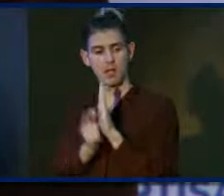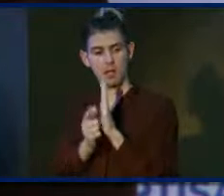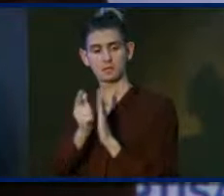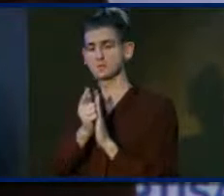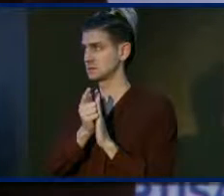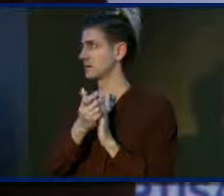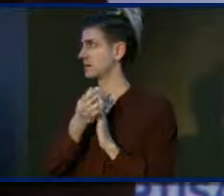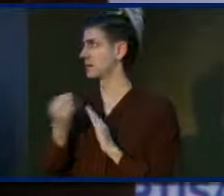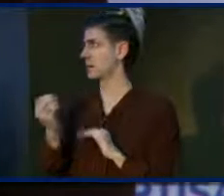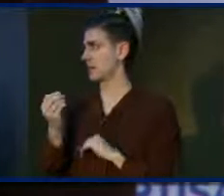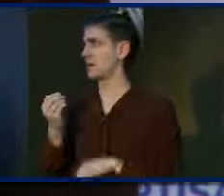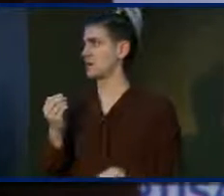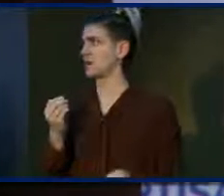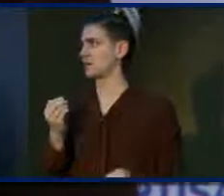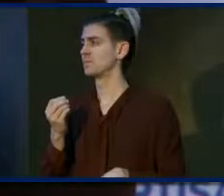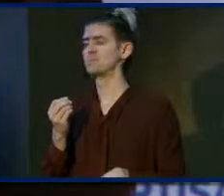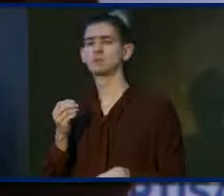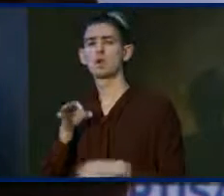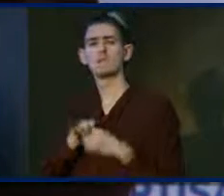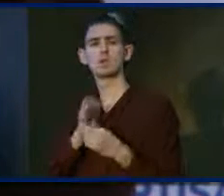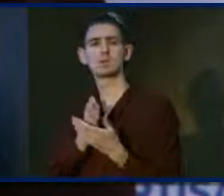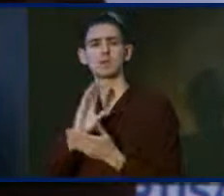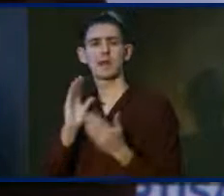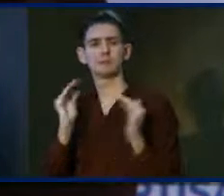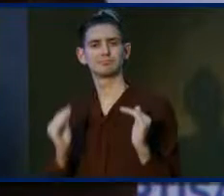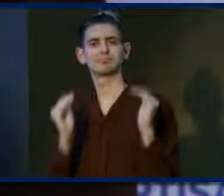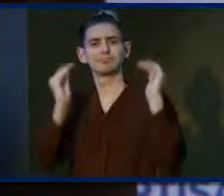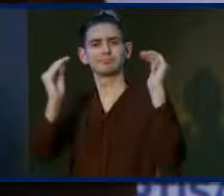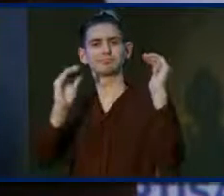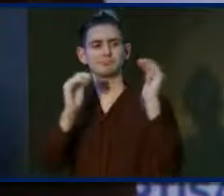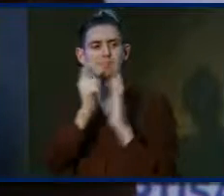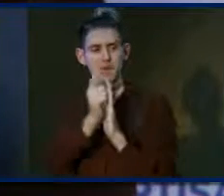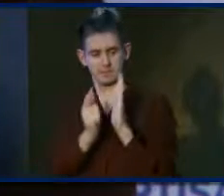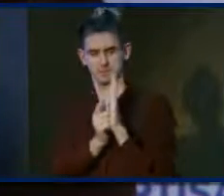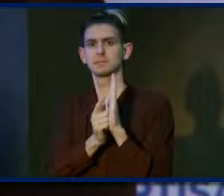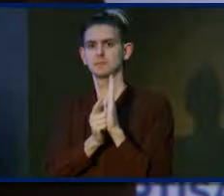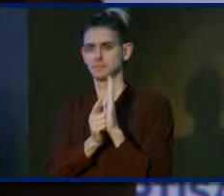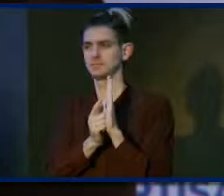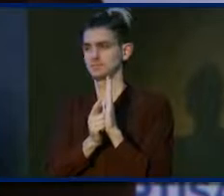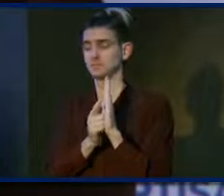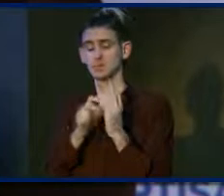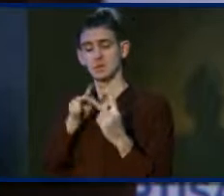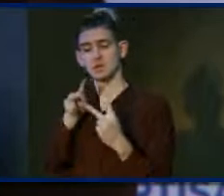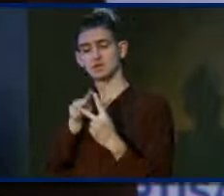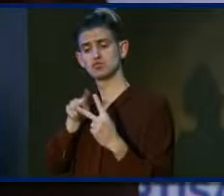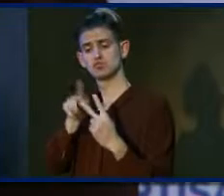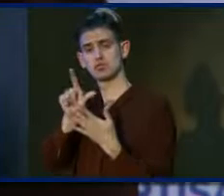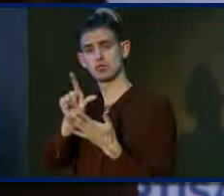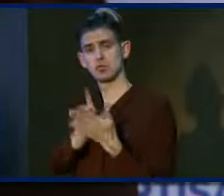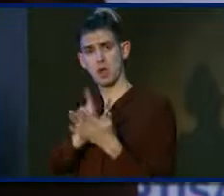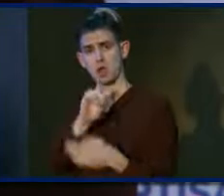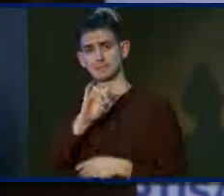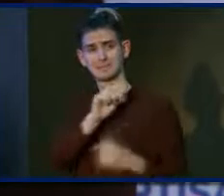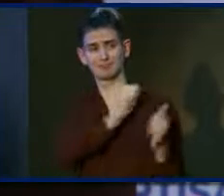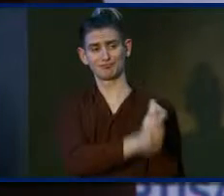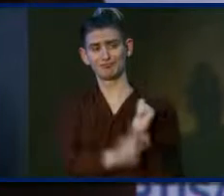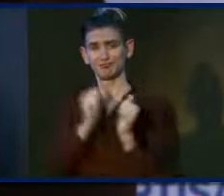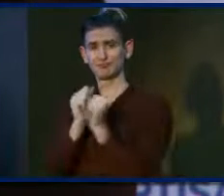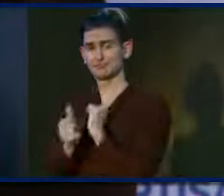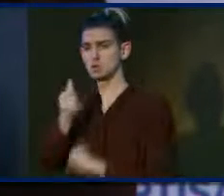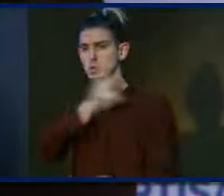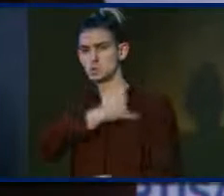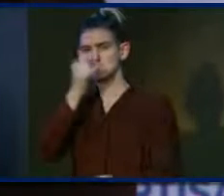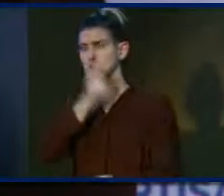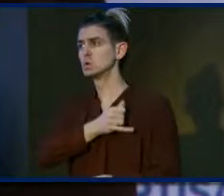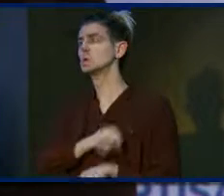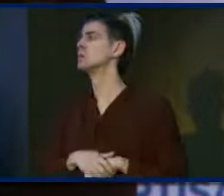Lewis Voting Rights Advancement Act. Y'all, the House did its part by passing both of these landmark pieces of voting rights legislation.